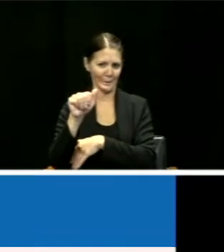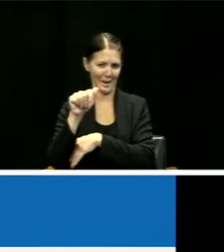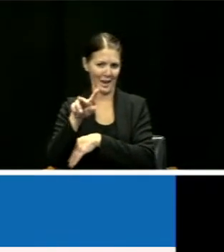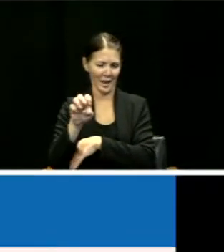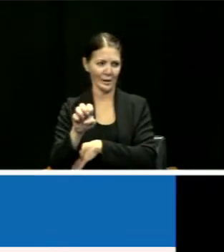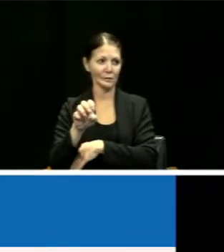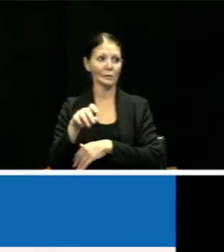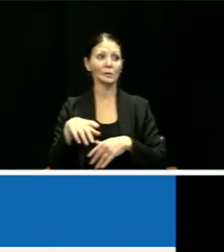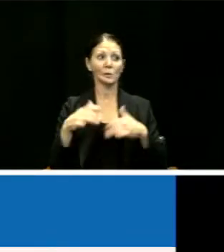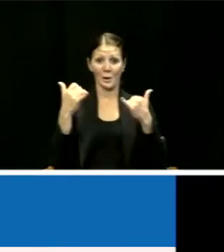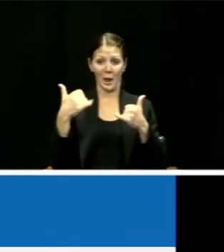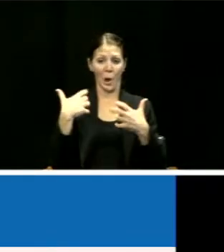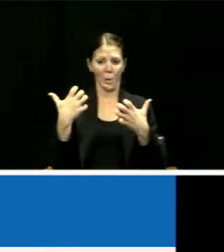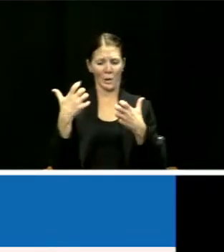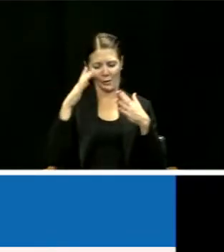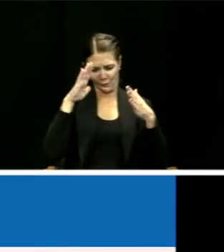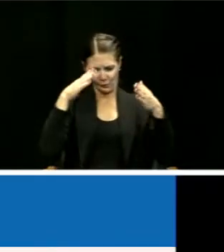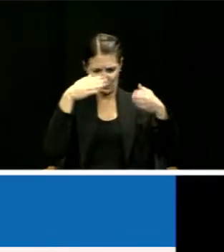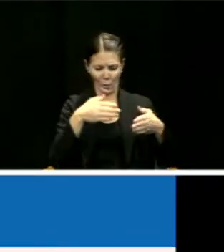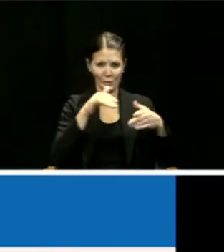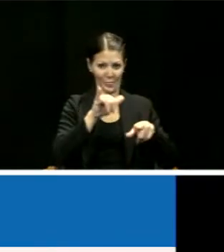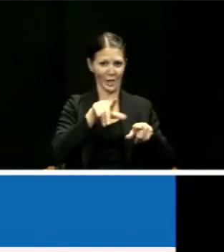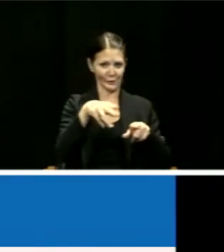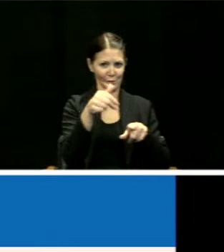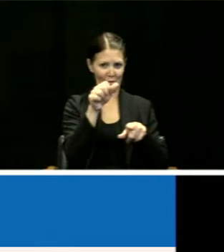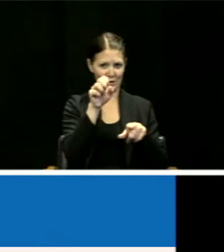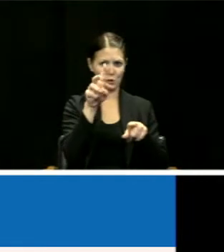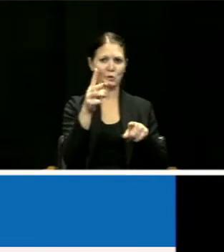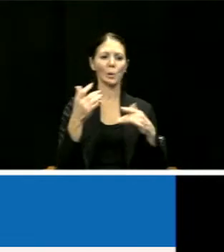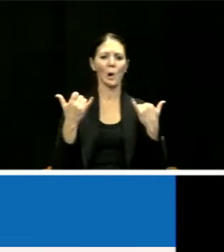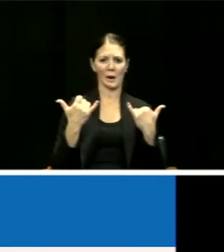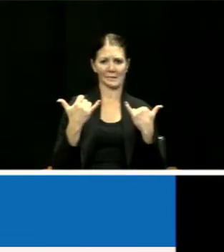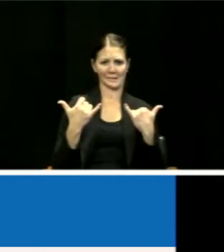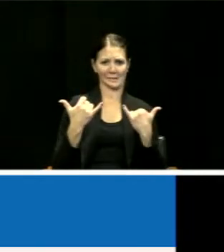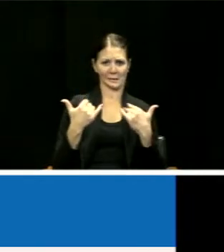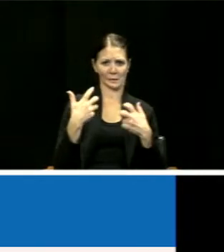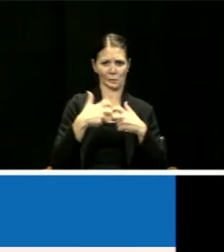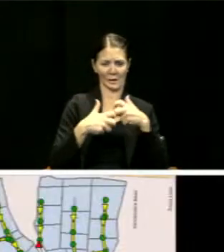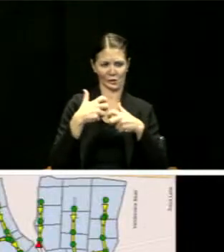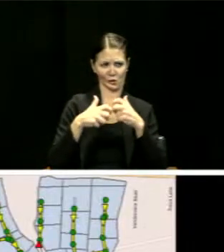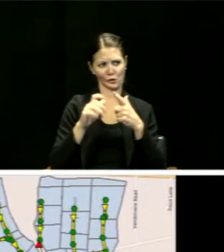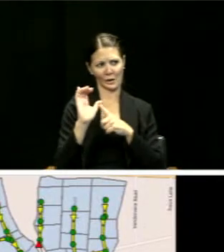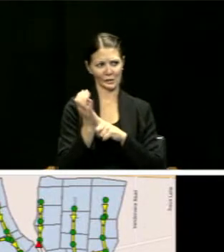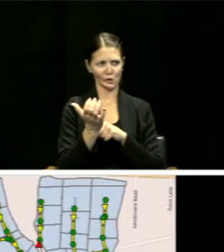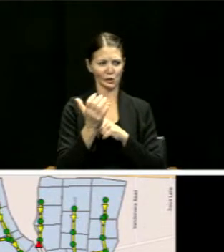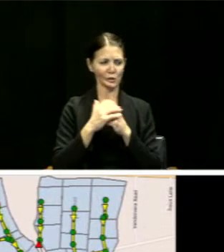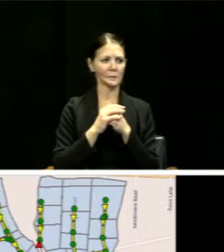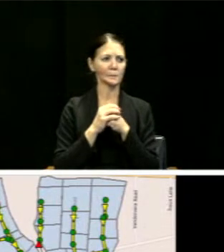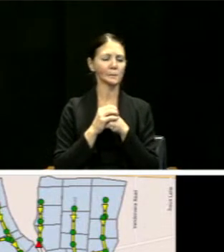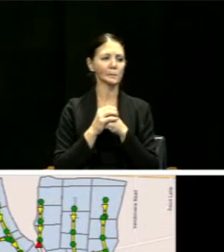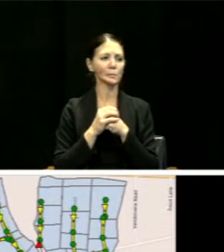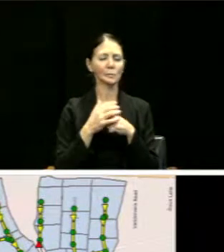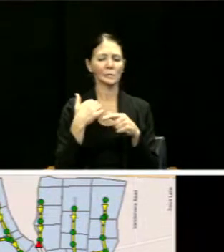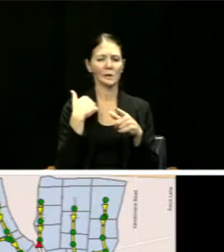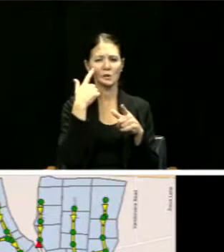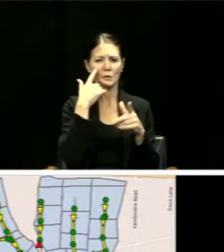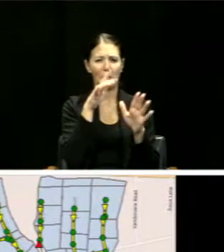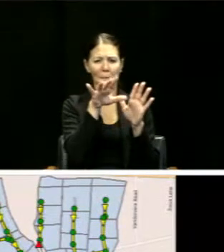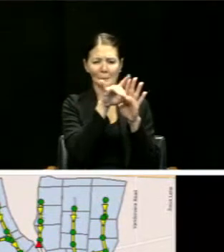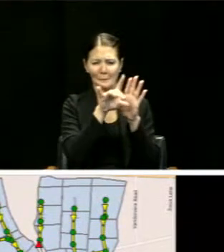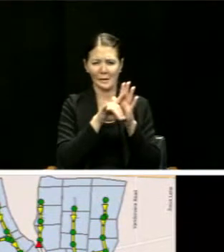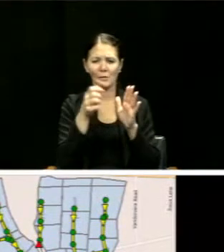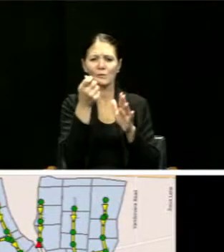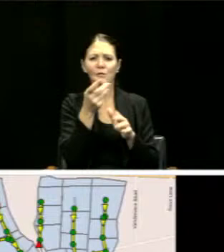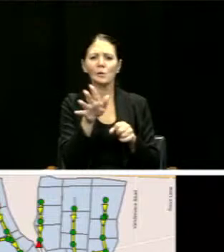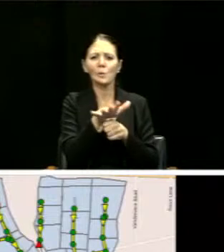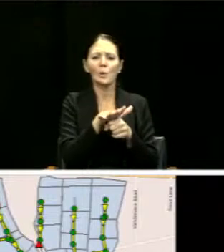So now I'm going to focus on the phase 2 existing conditions. And I've selected just a few locations